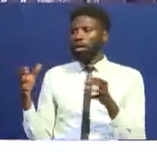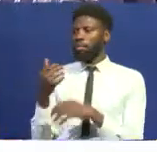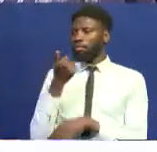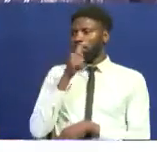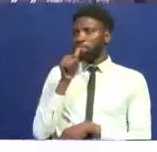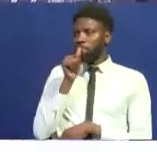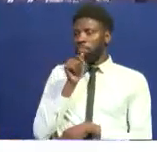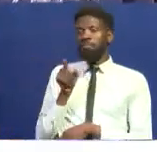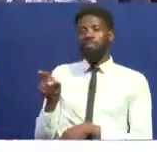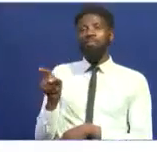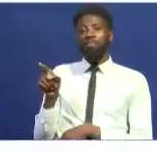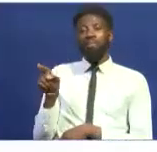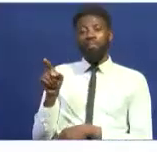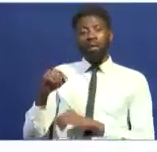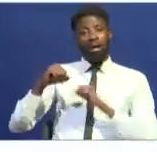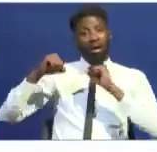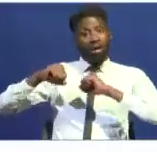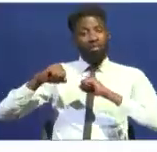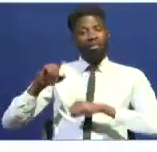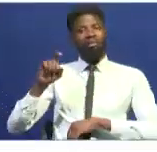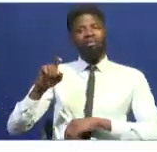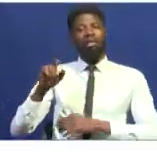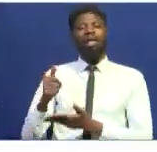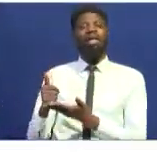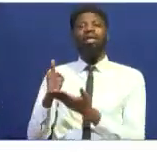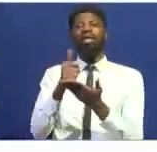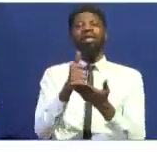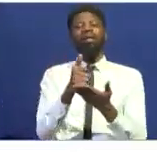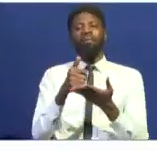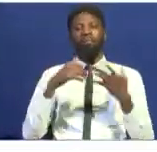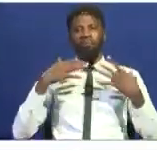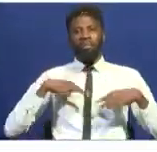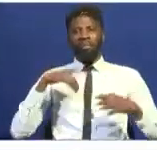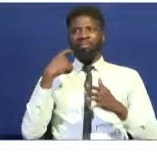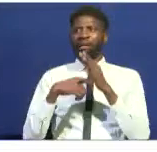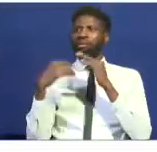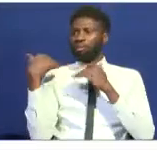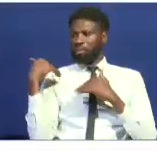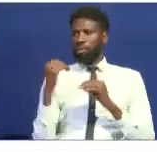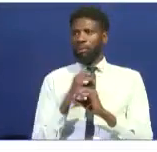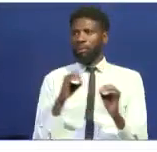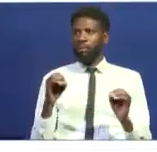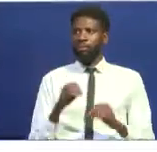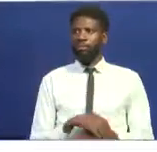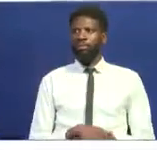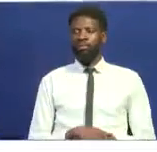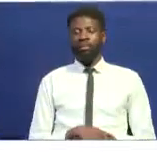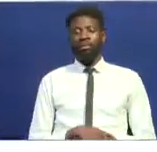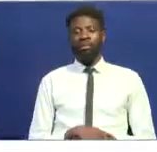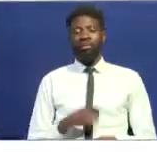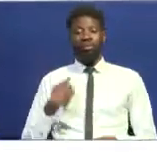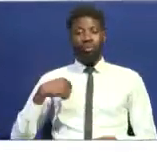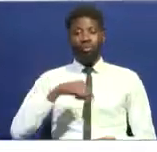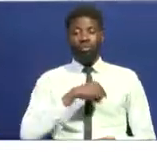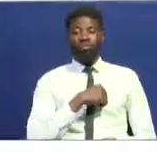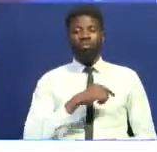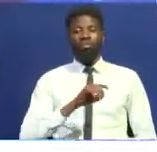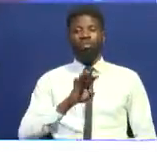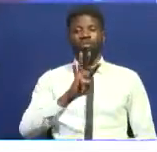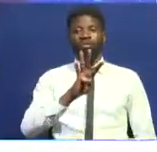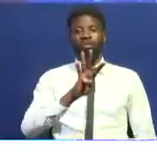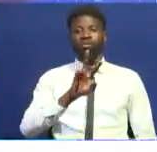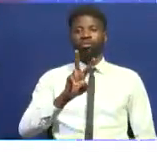avoid straining taxpayers. We have about 42 billion worth of Kenya shillings of last-mile programs that we are supposed to